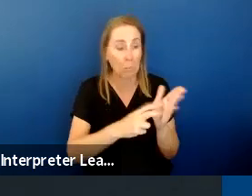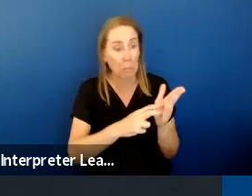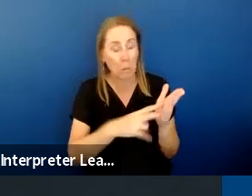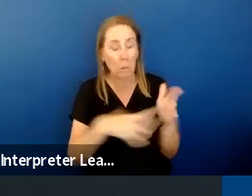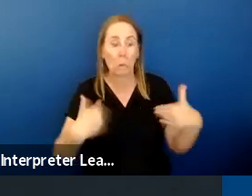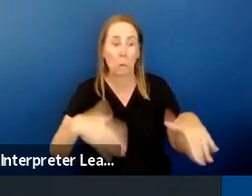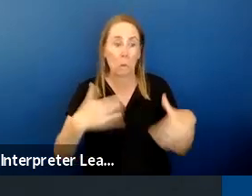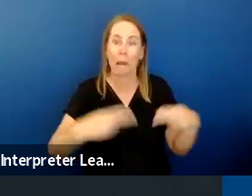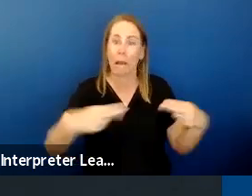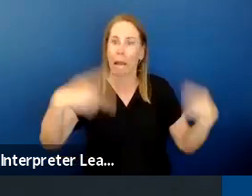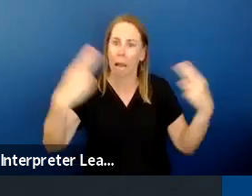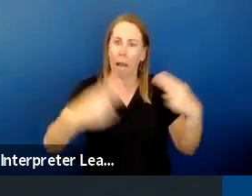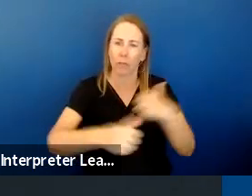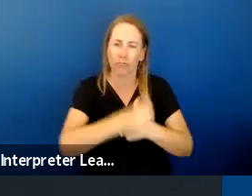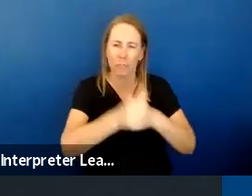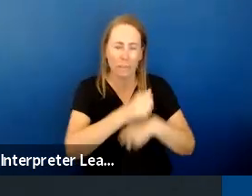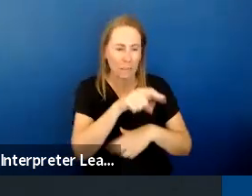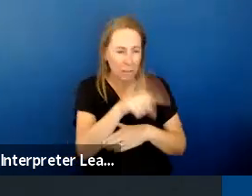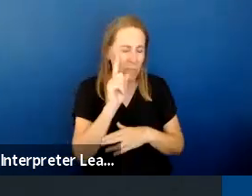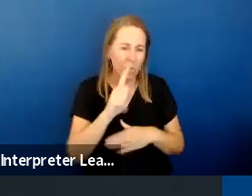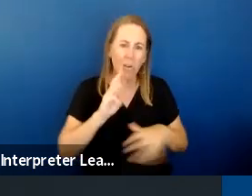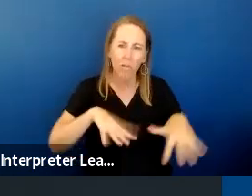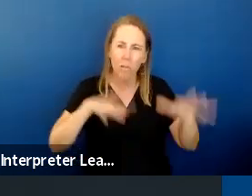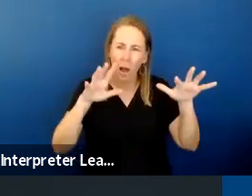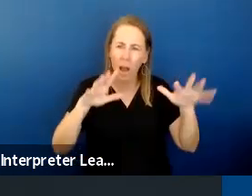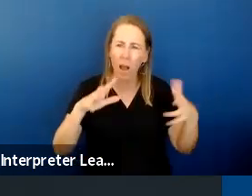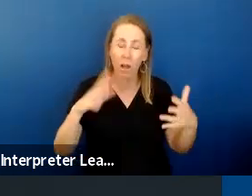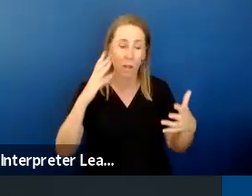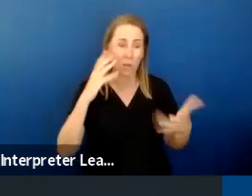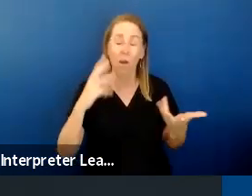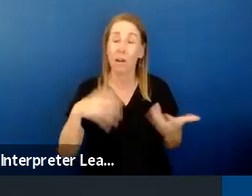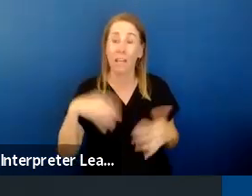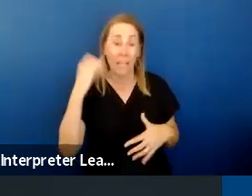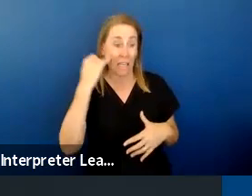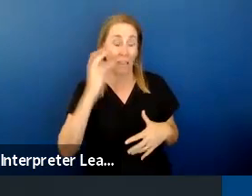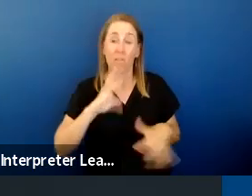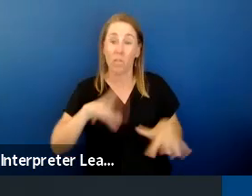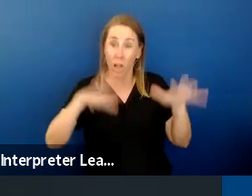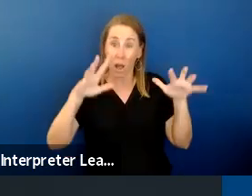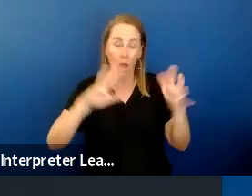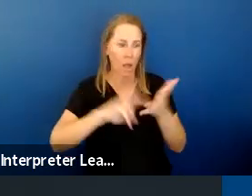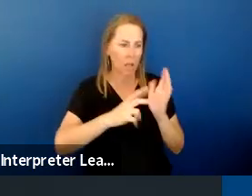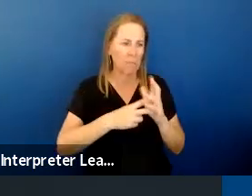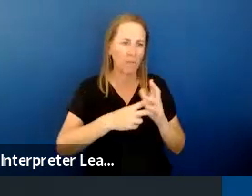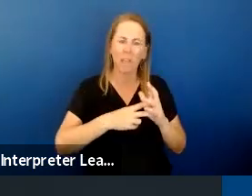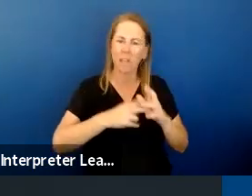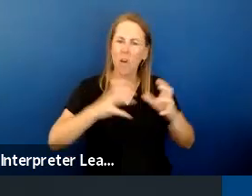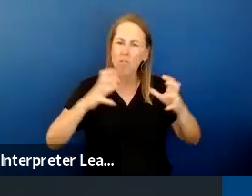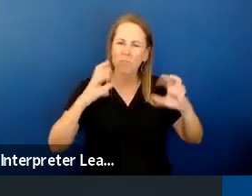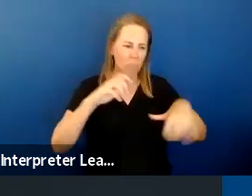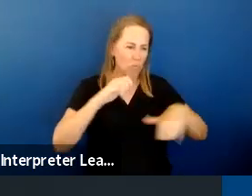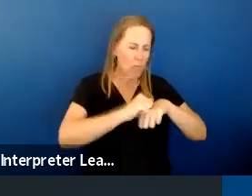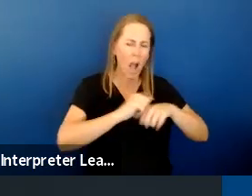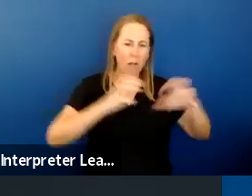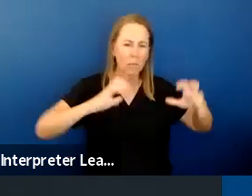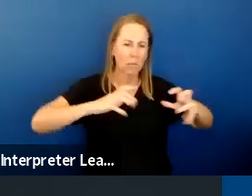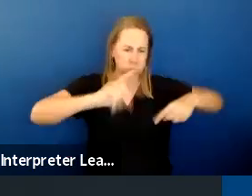roll boulders, tear out trees, and destroy buildings and bridges. It's sometimes difficult for people